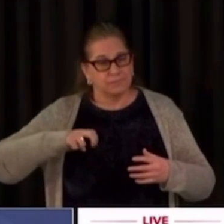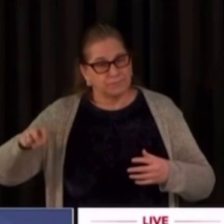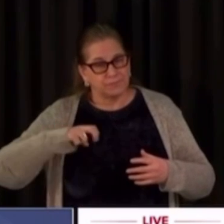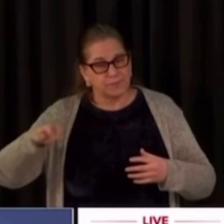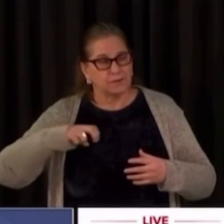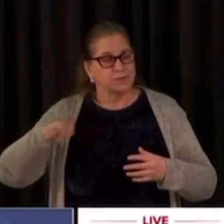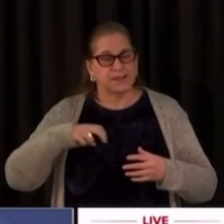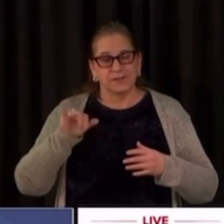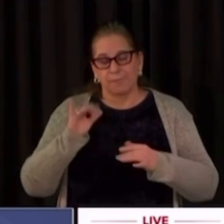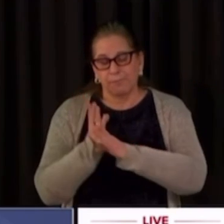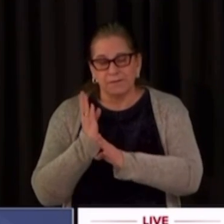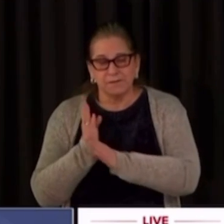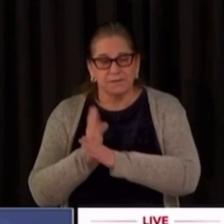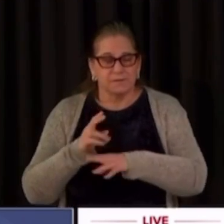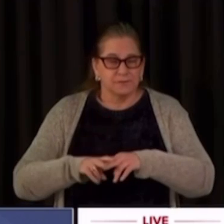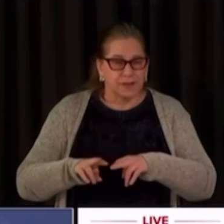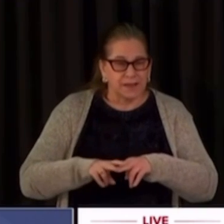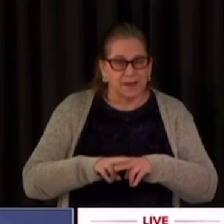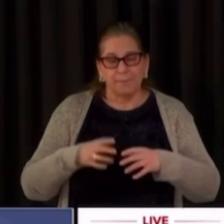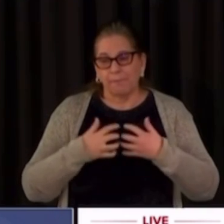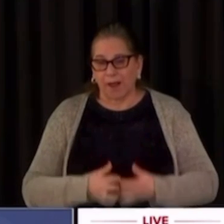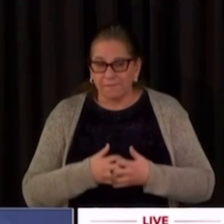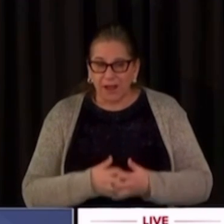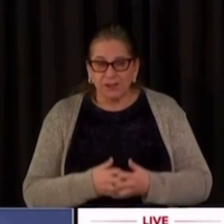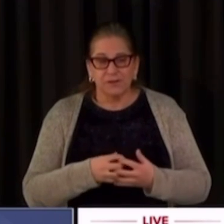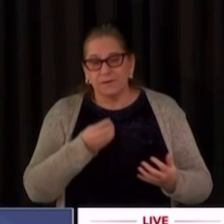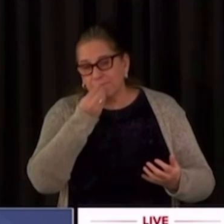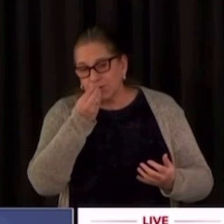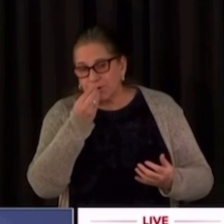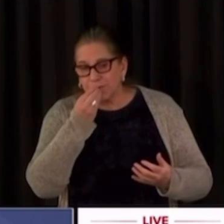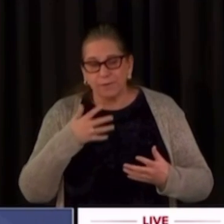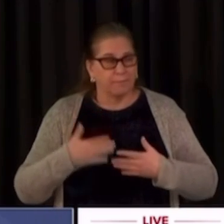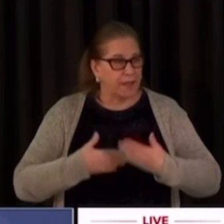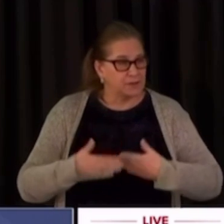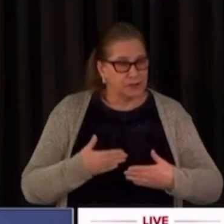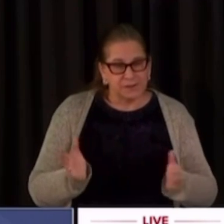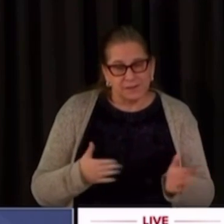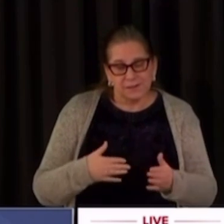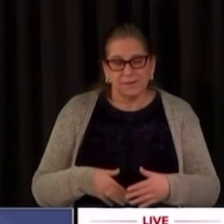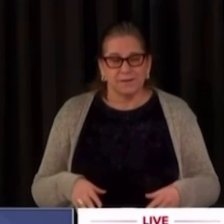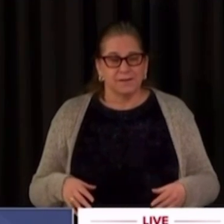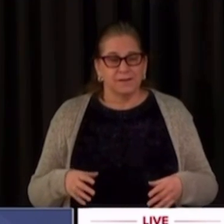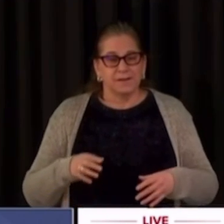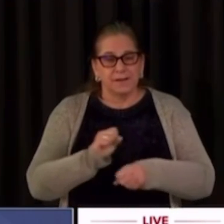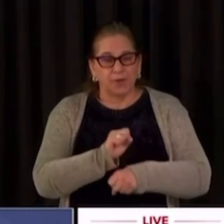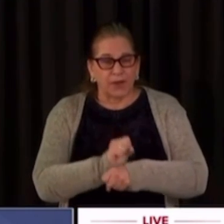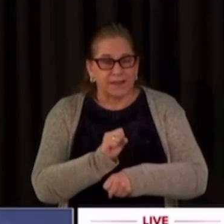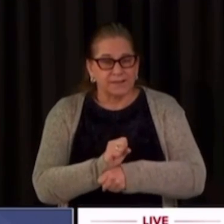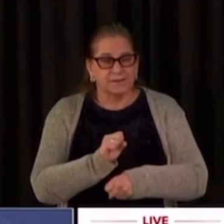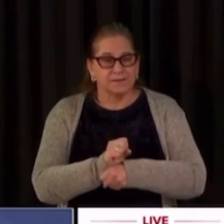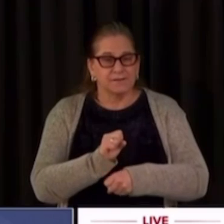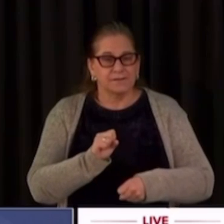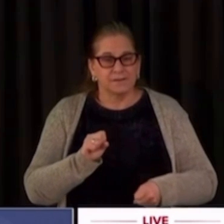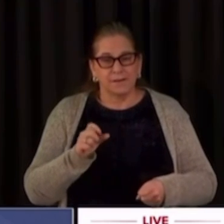in manufacturing, individuals working in food, packaging, and distribution, and the employees of our U.S. Postal Service.